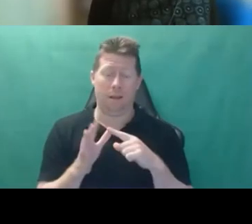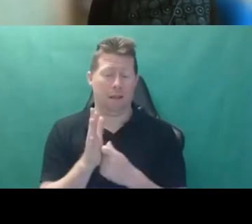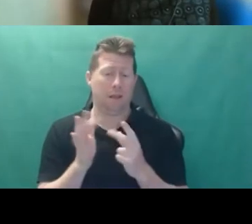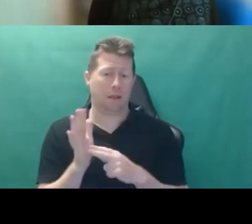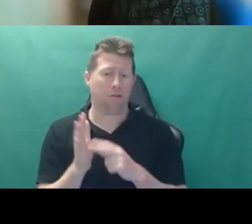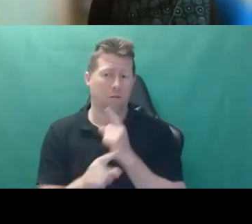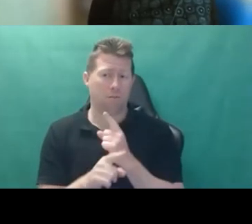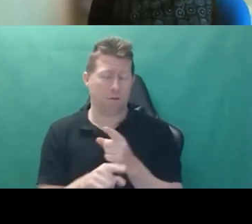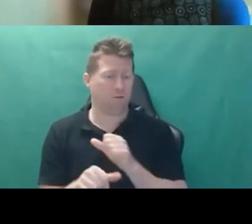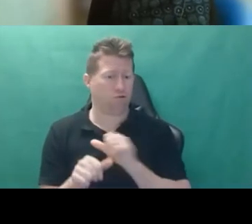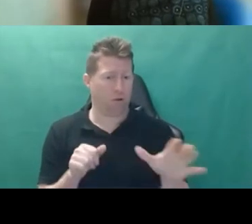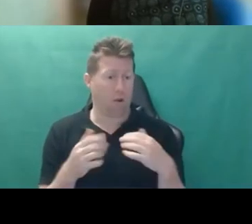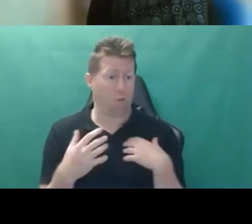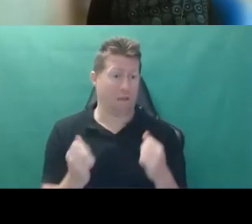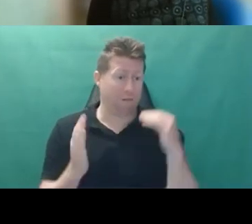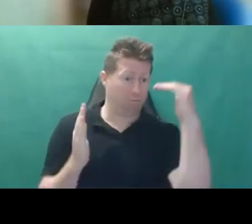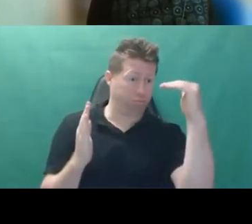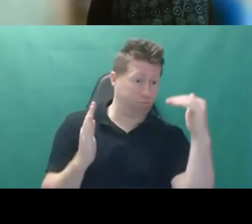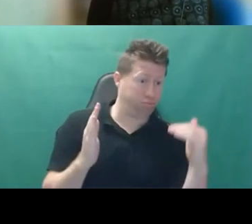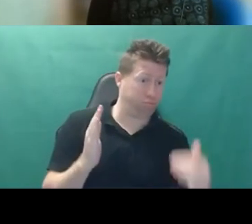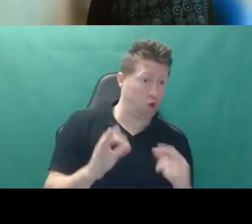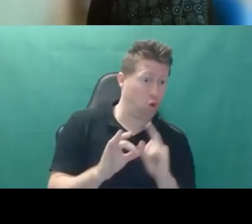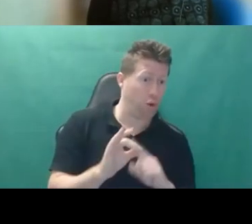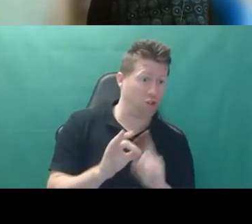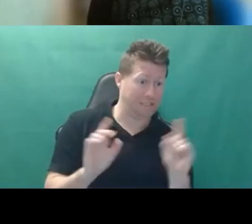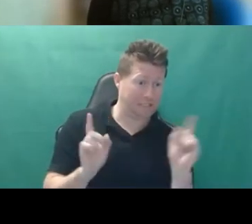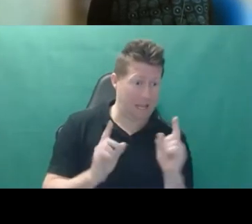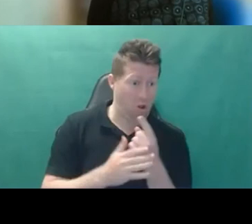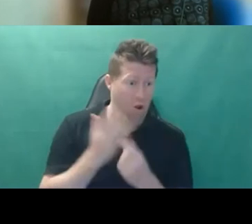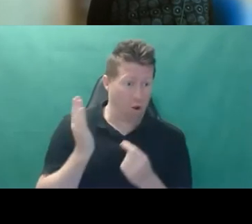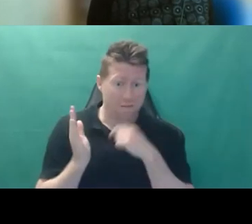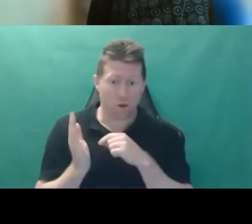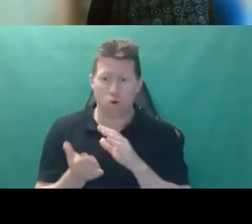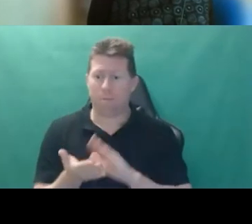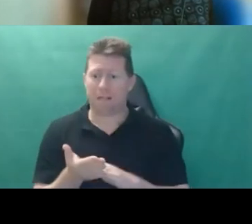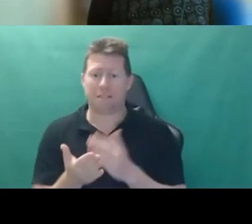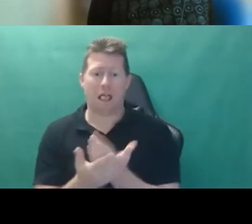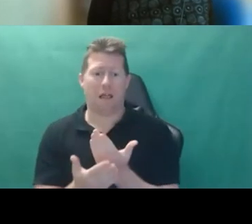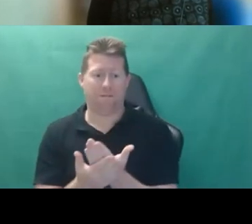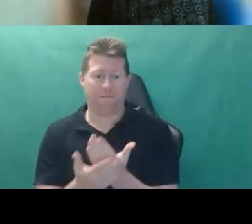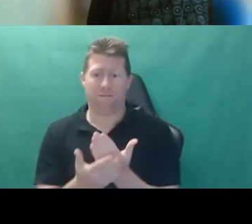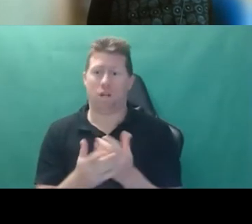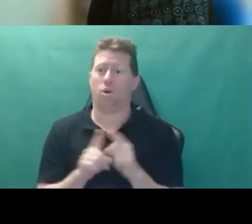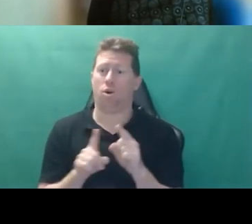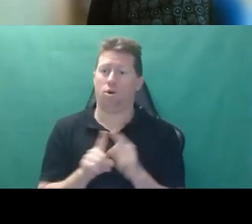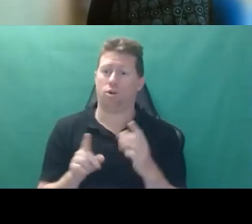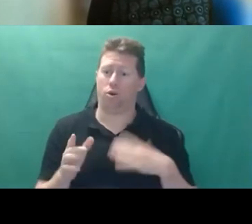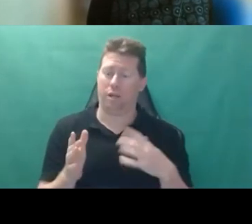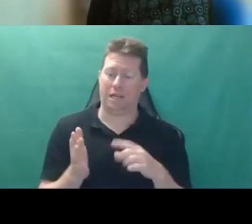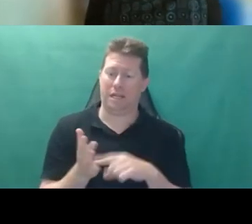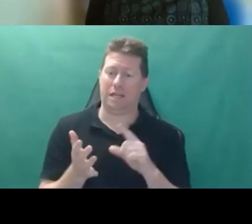we've got quite a number of questions, um, and we've only got, um, 12 minutes and we do also need to, um,